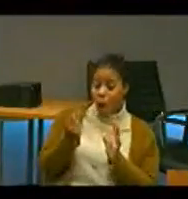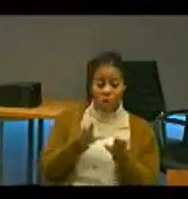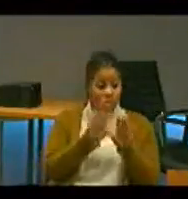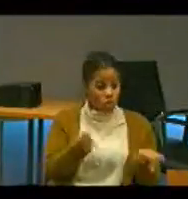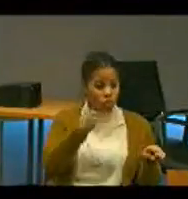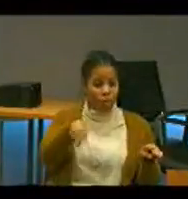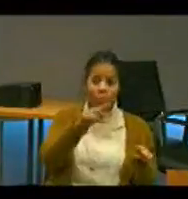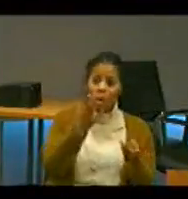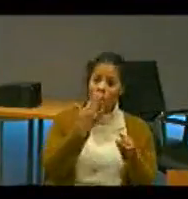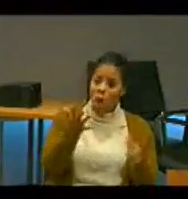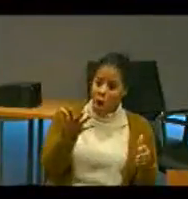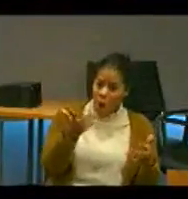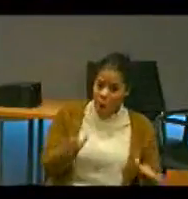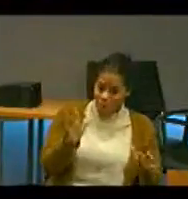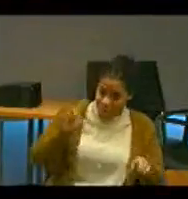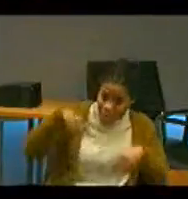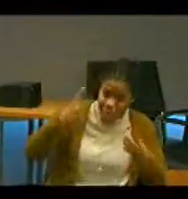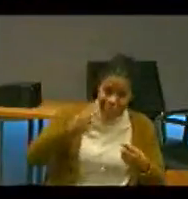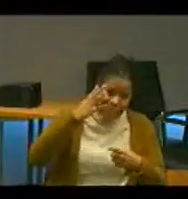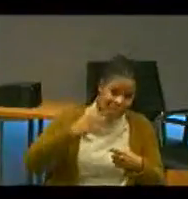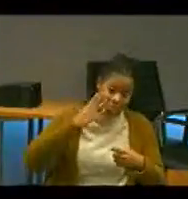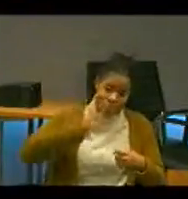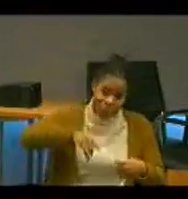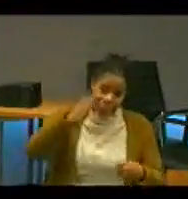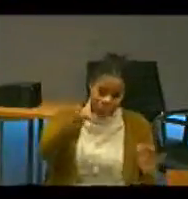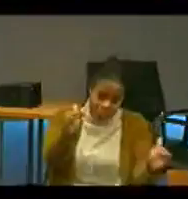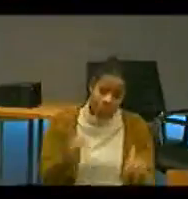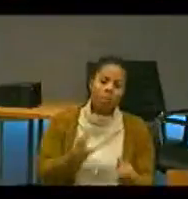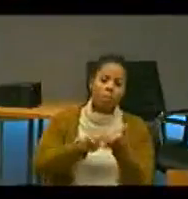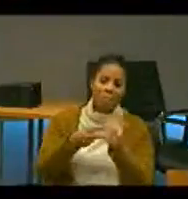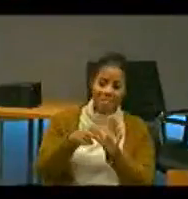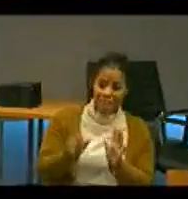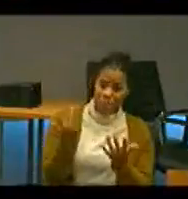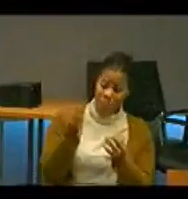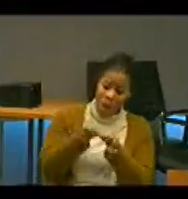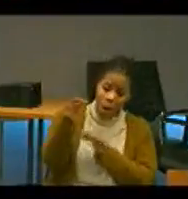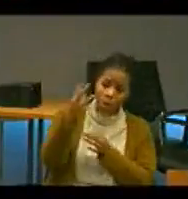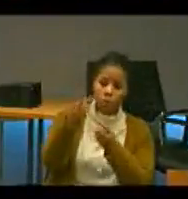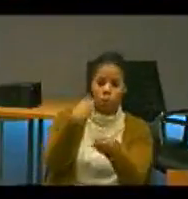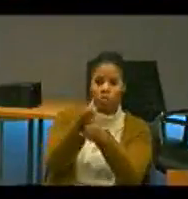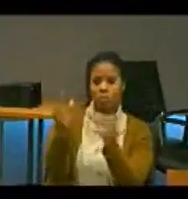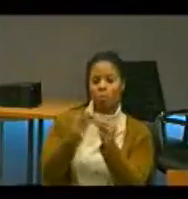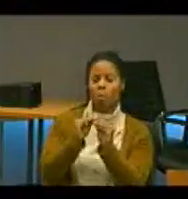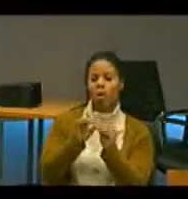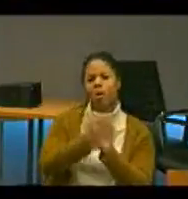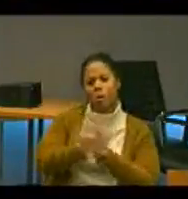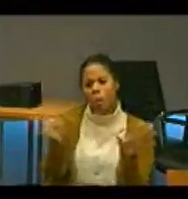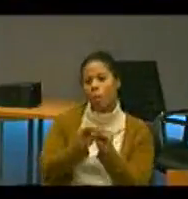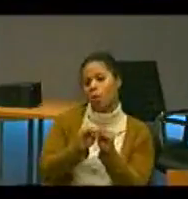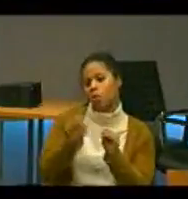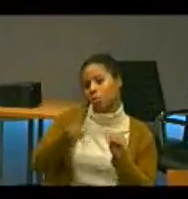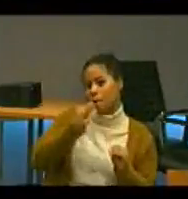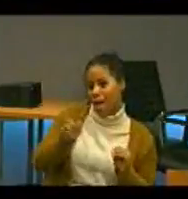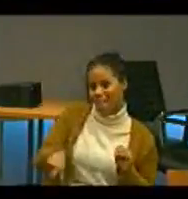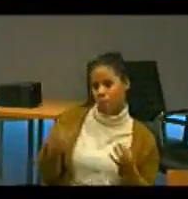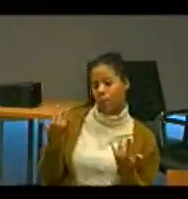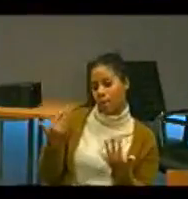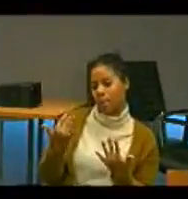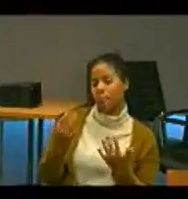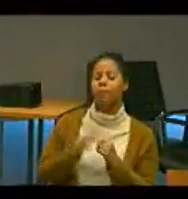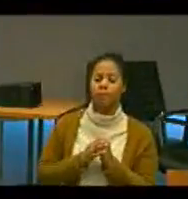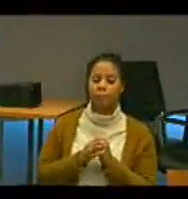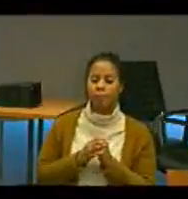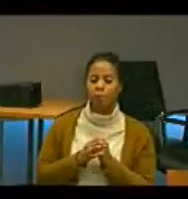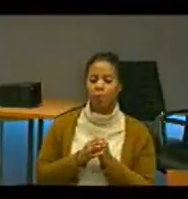have to wait 2 years for relief. They should not be made to wait longer. I'll close with a note of caution and